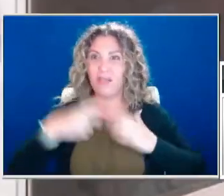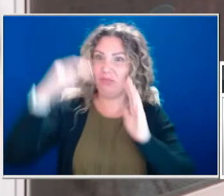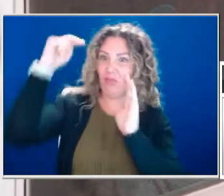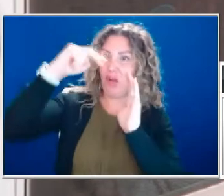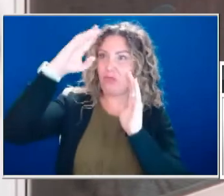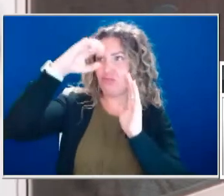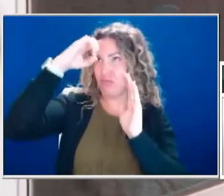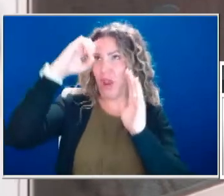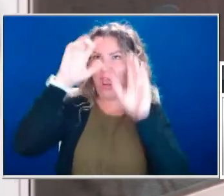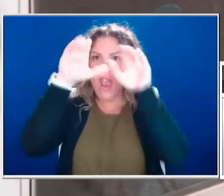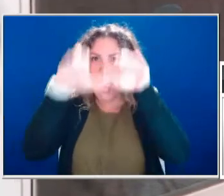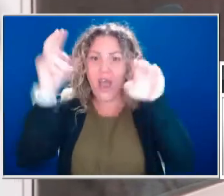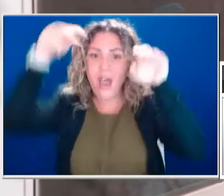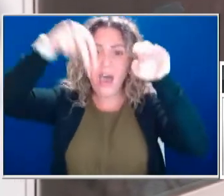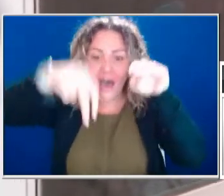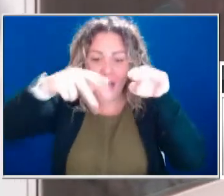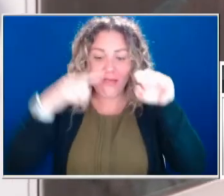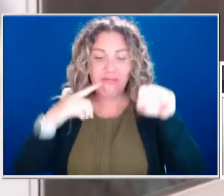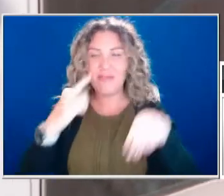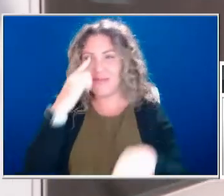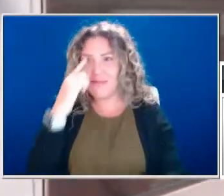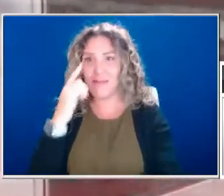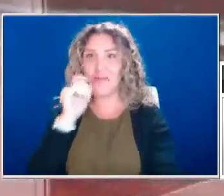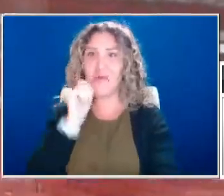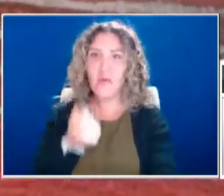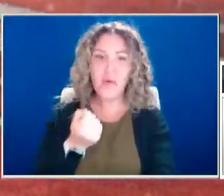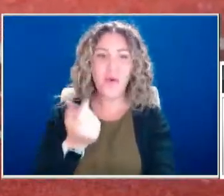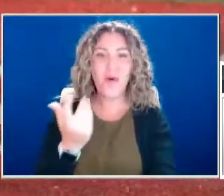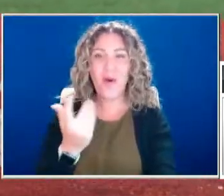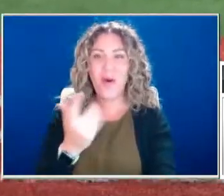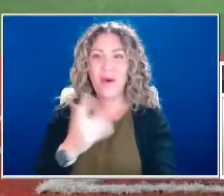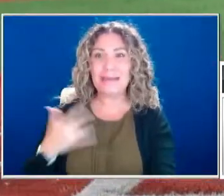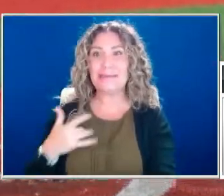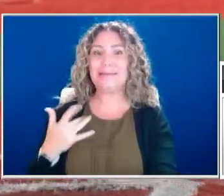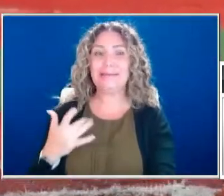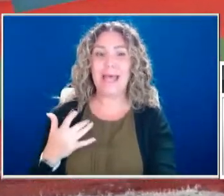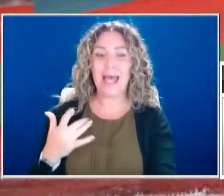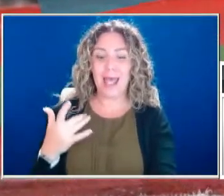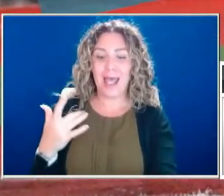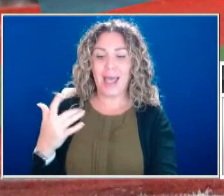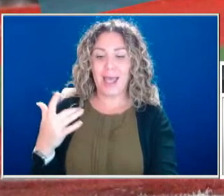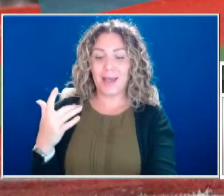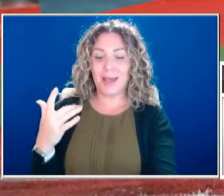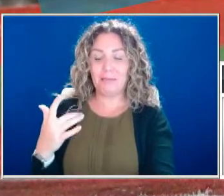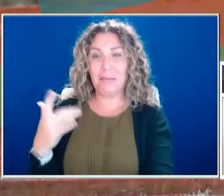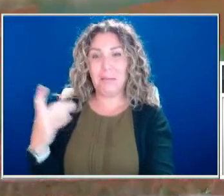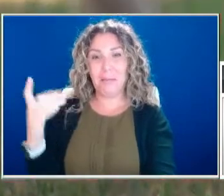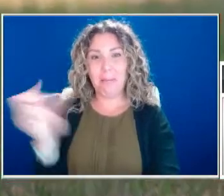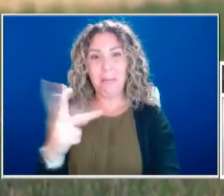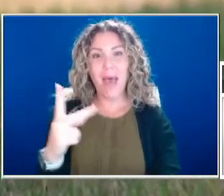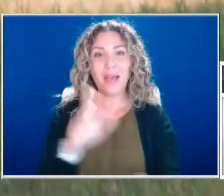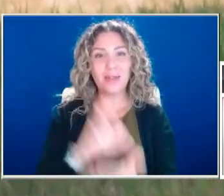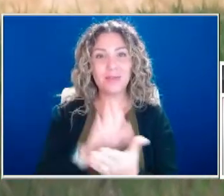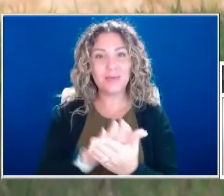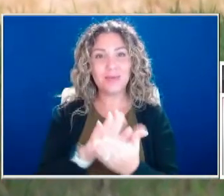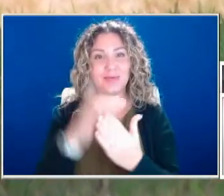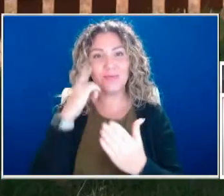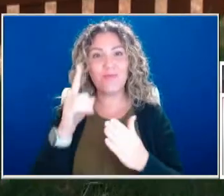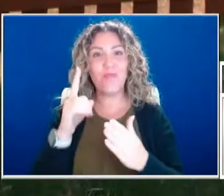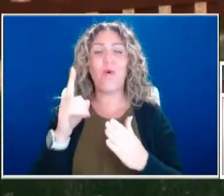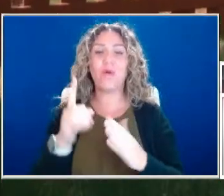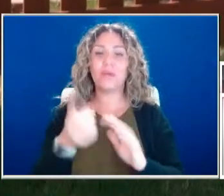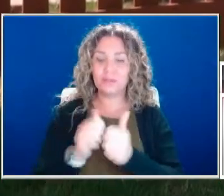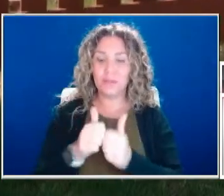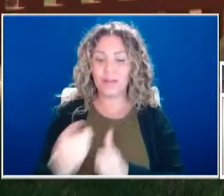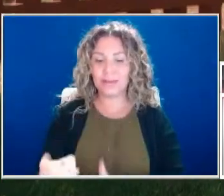cool. And he's excited to eventually get back to the sports he loves. Come on, G-Bug. For now,